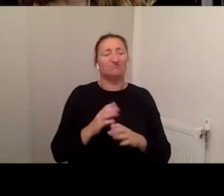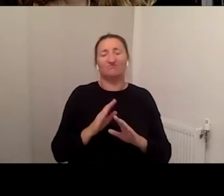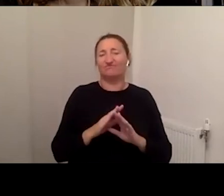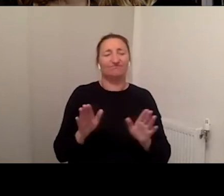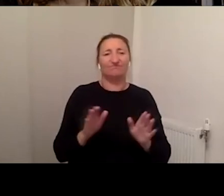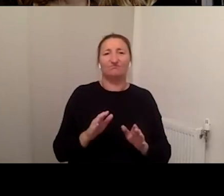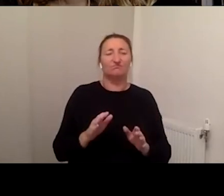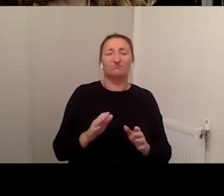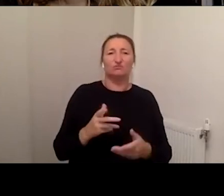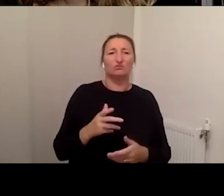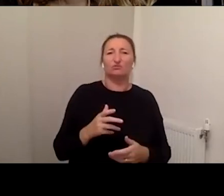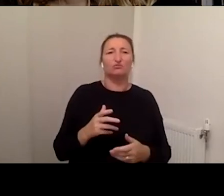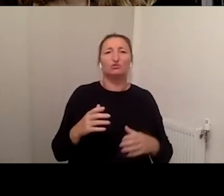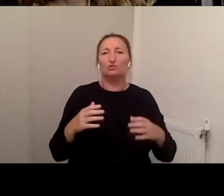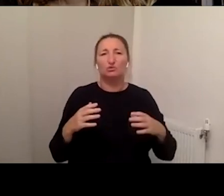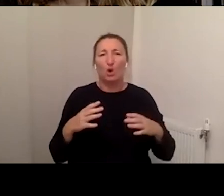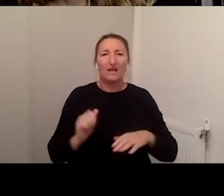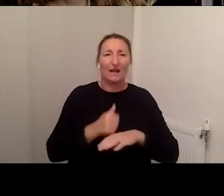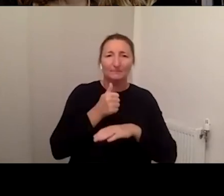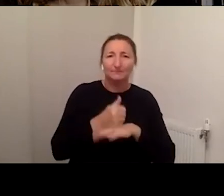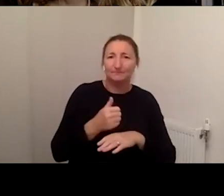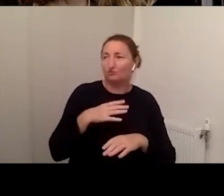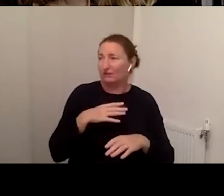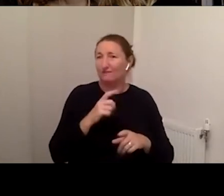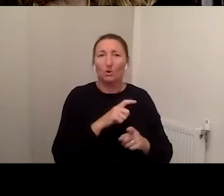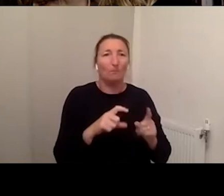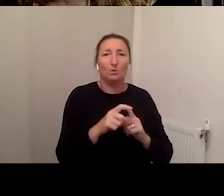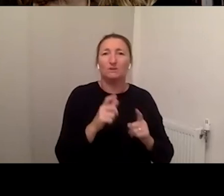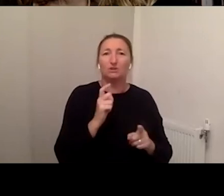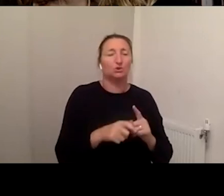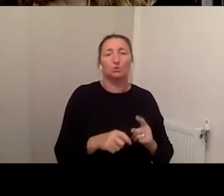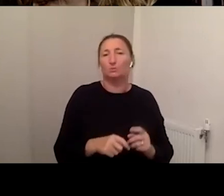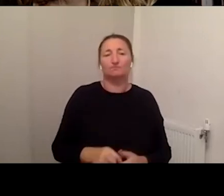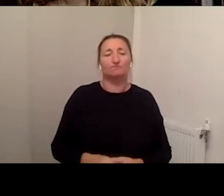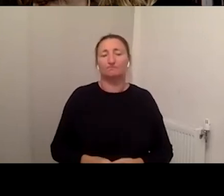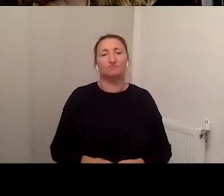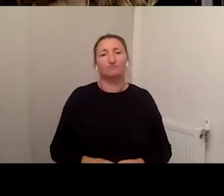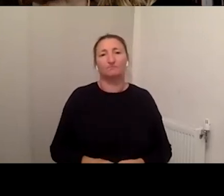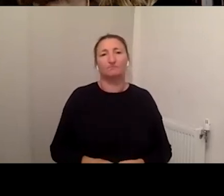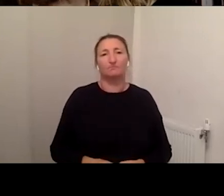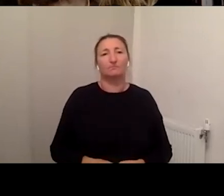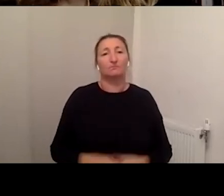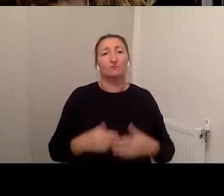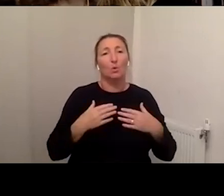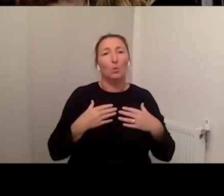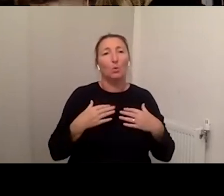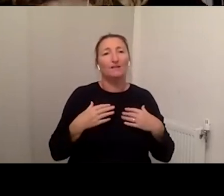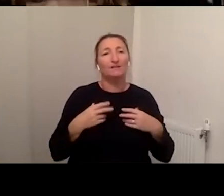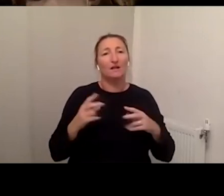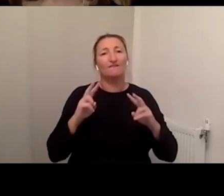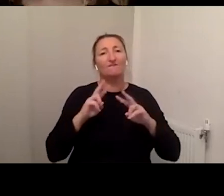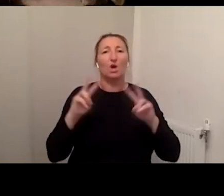been installed within reason for communities to do that. Virtual grids, we've done that under the virtual power plant